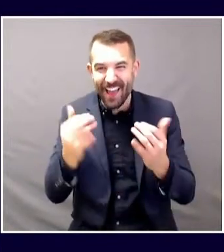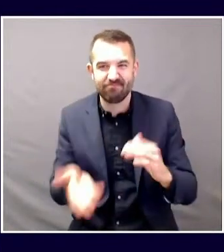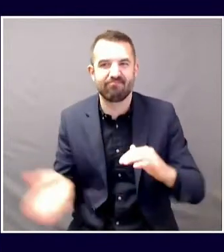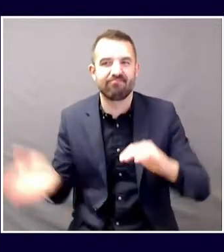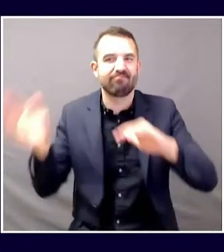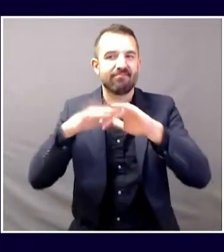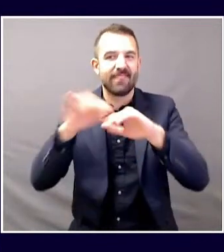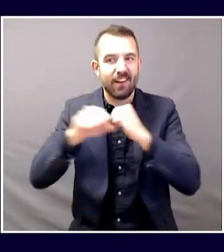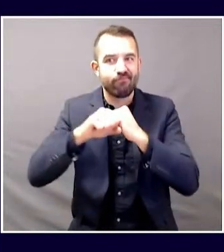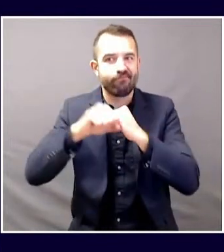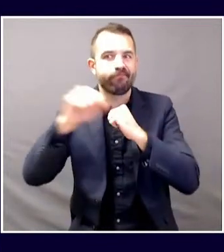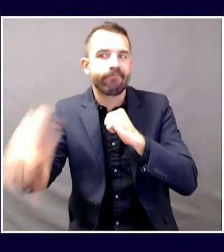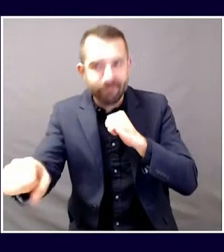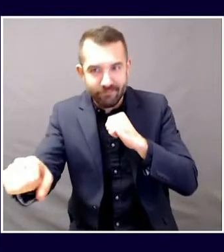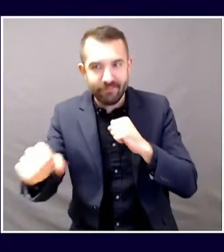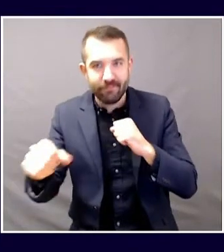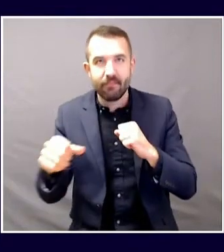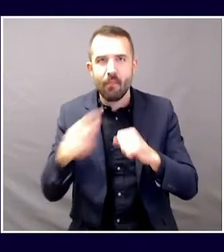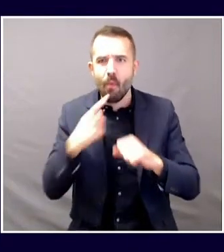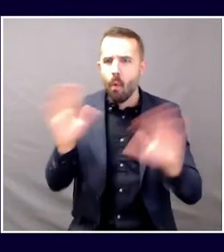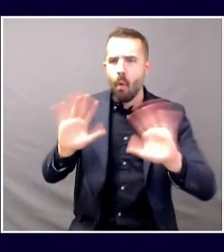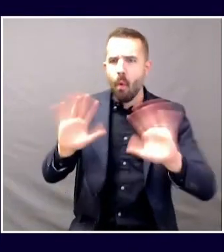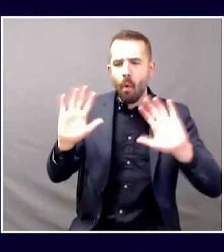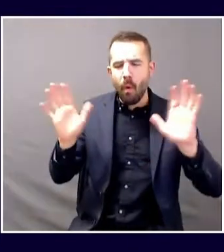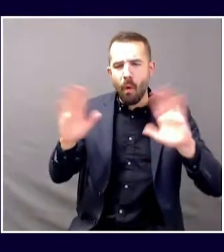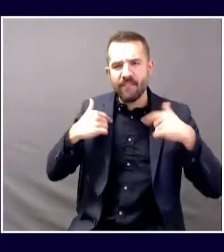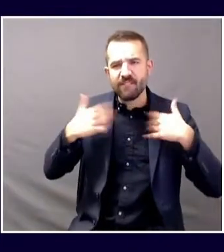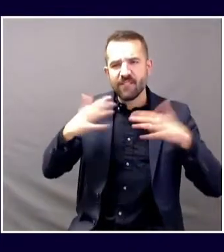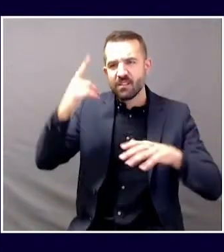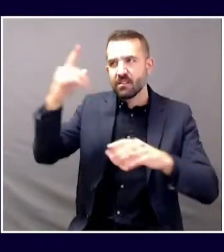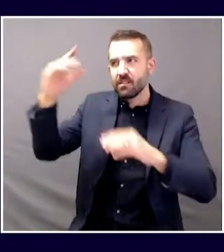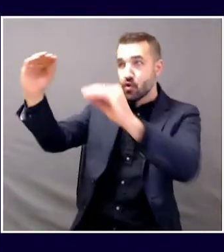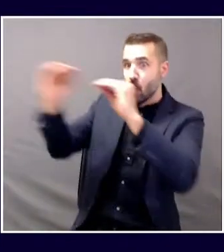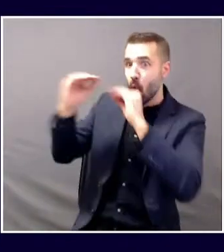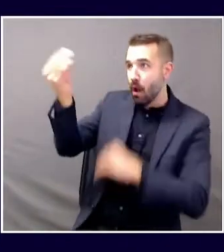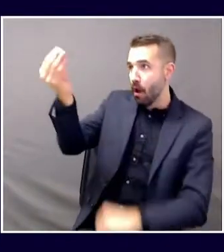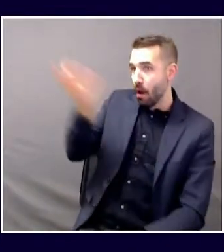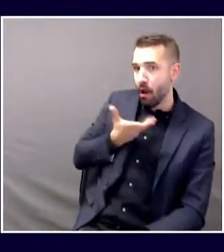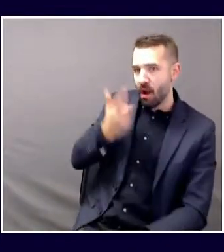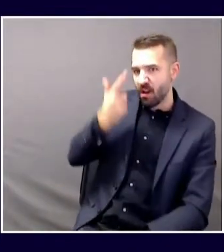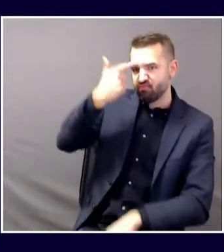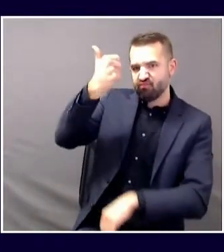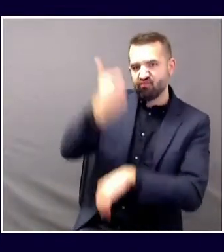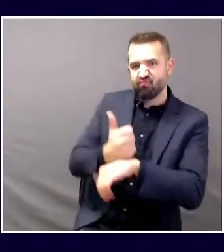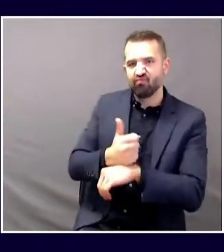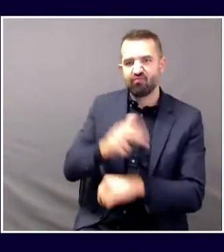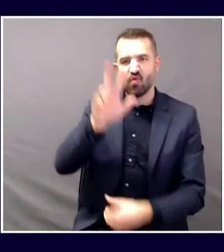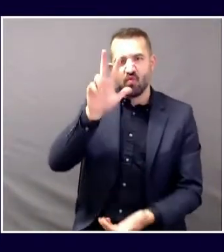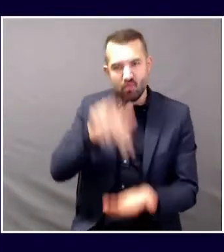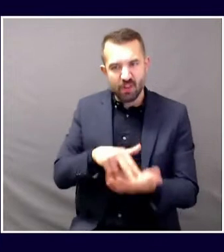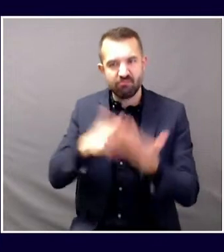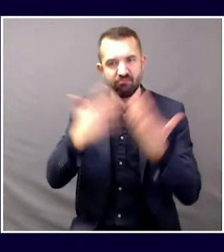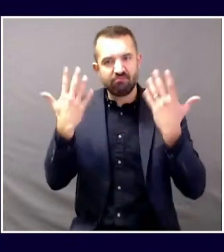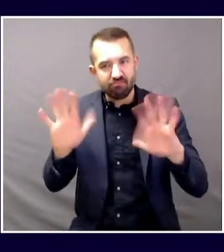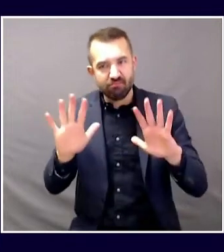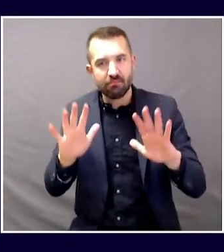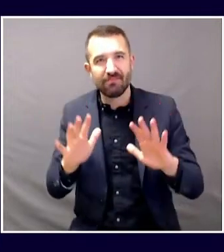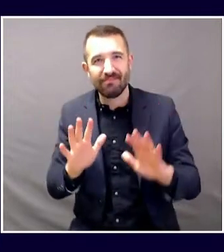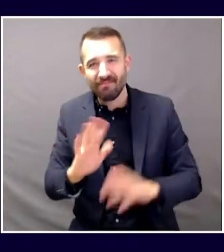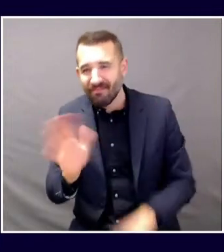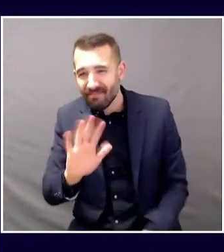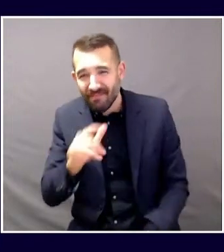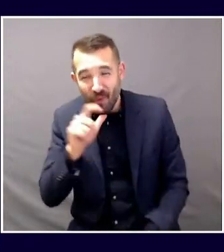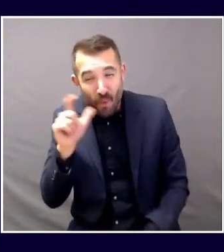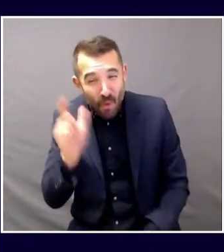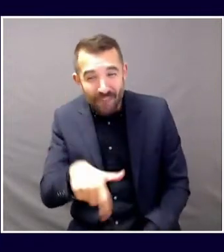thus so could his behavior. He didn't realize he didn't need to change the oil every 3,000 miles. And so